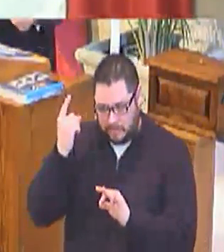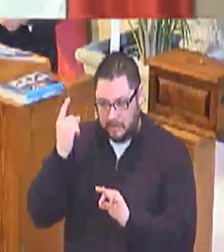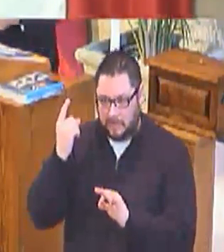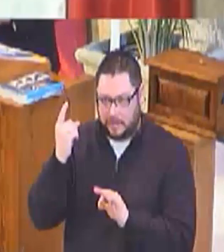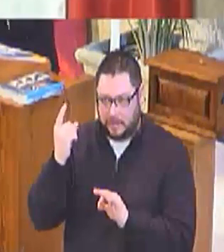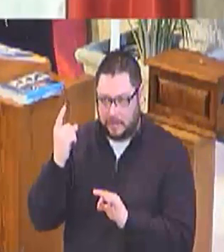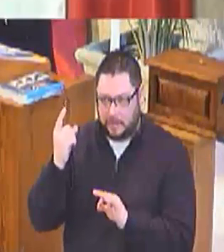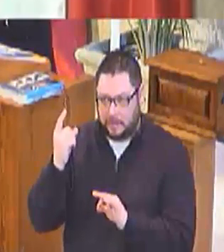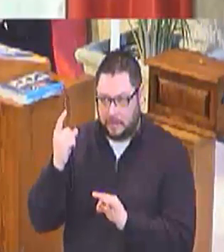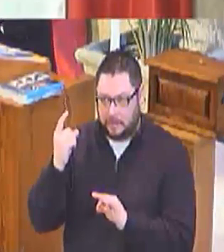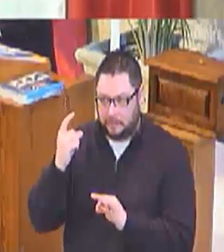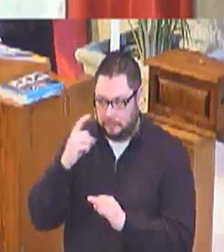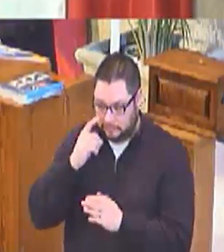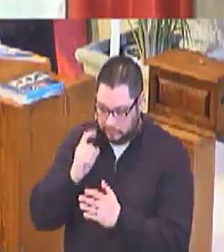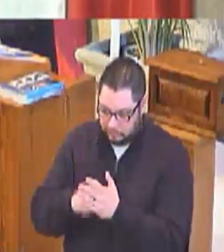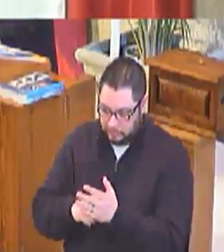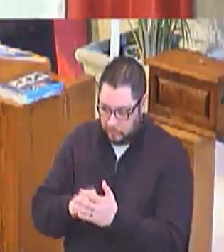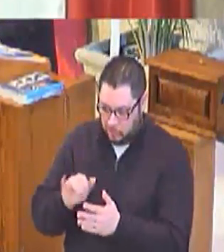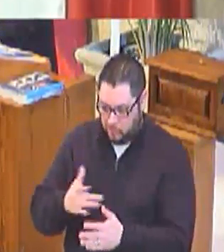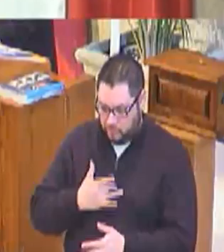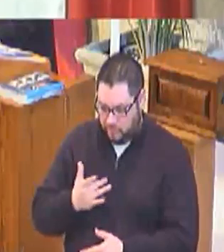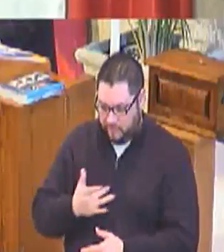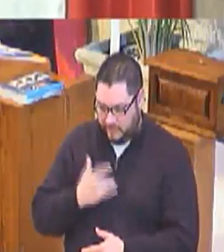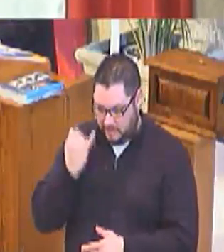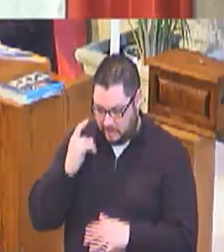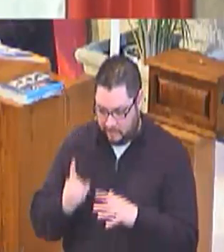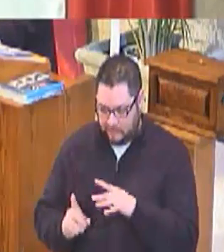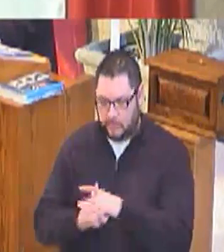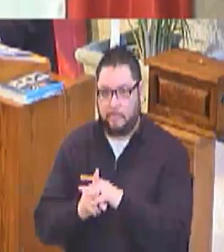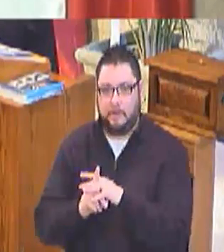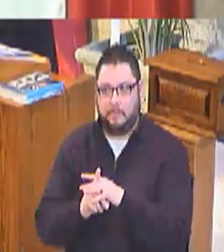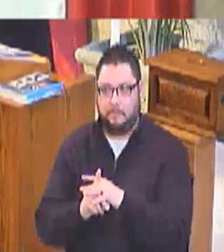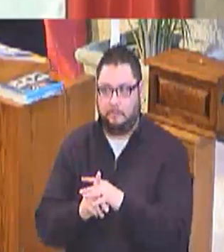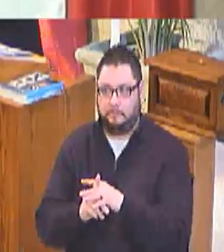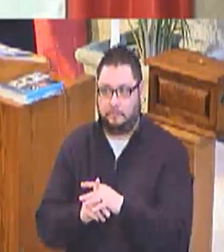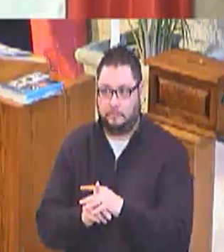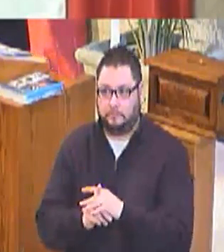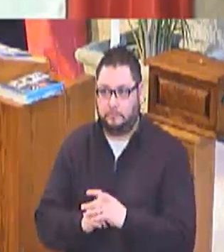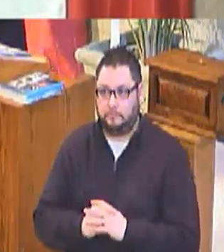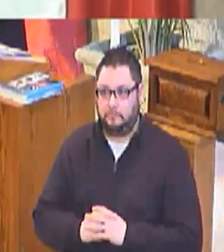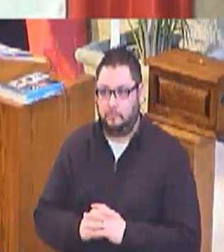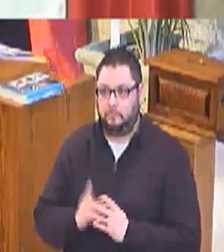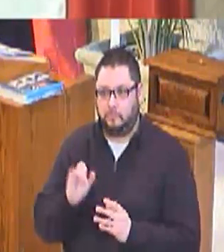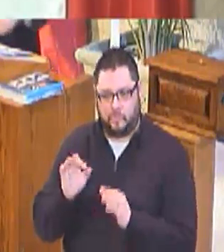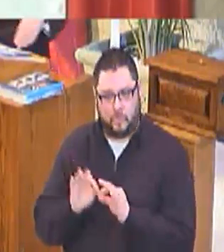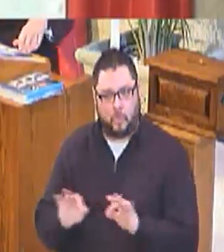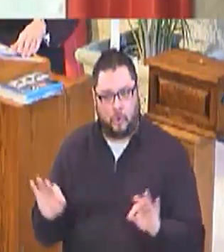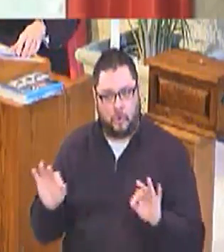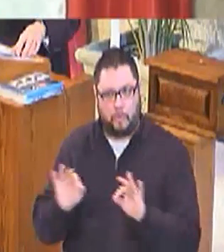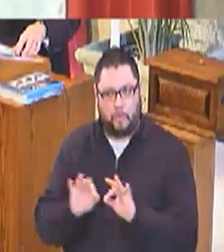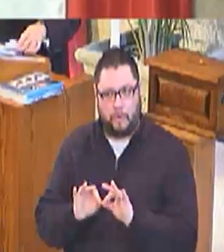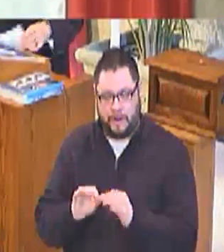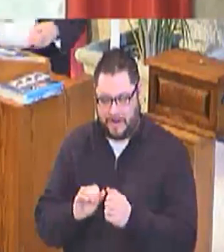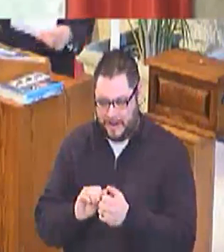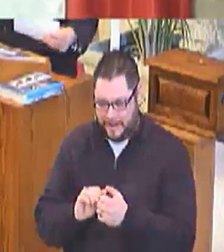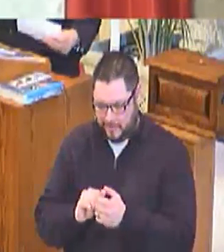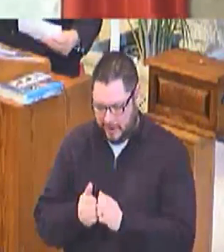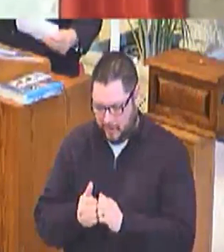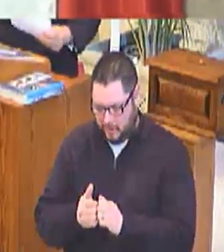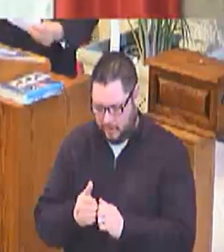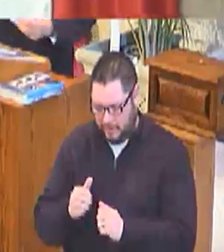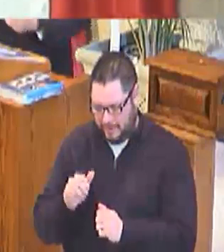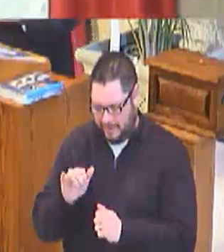even acknowledge the feelings when they come up now, when they come up. So the important thing is, so how do I